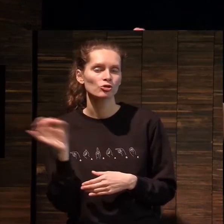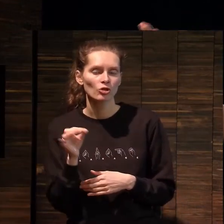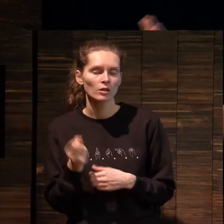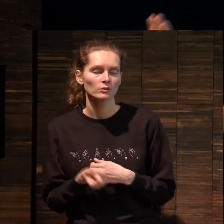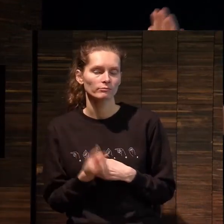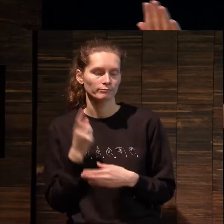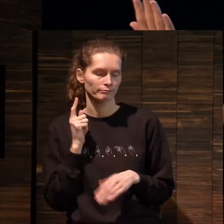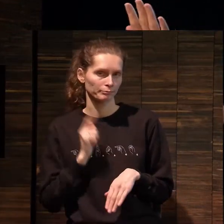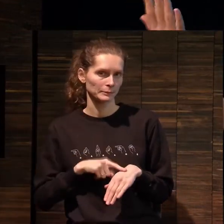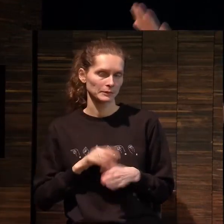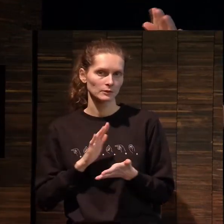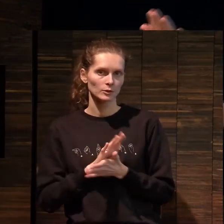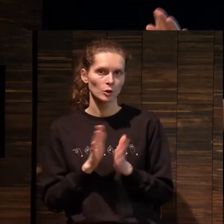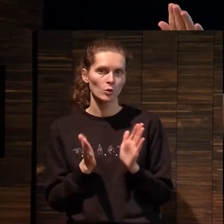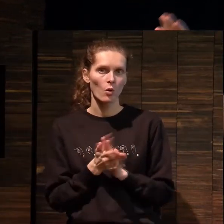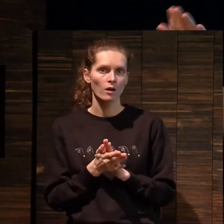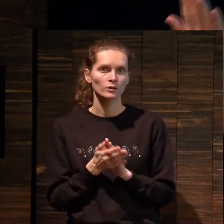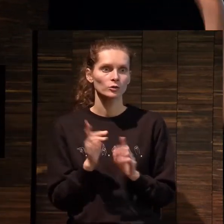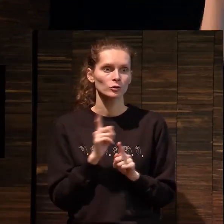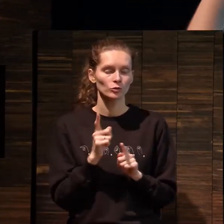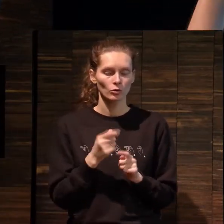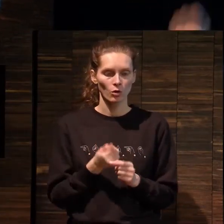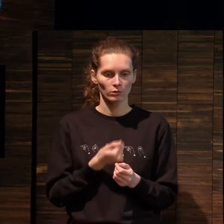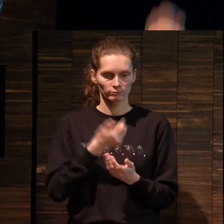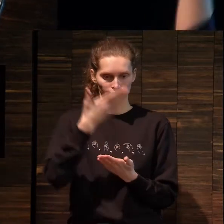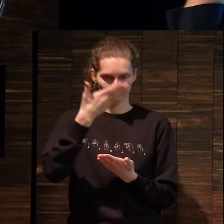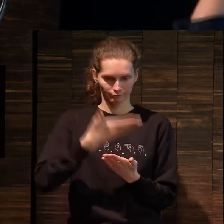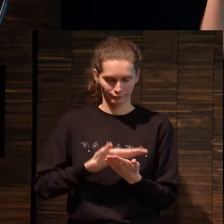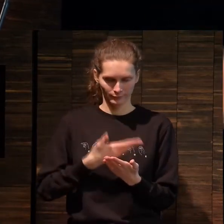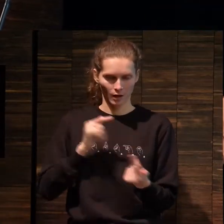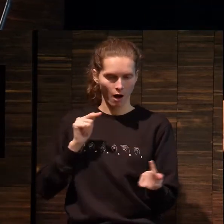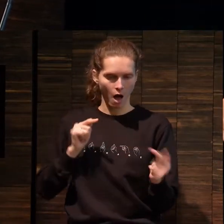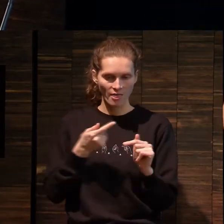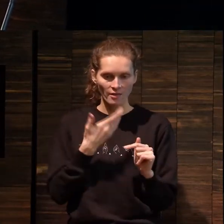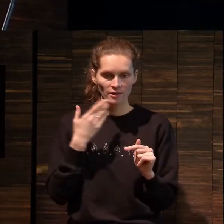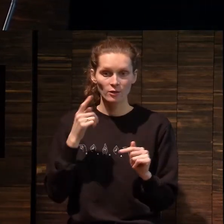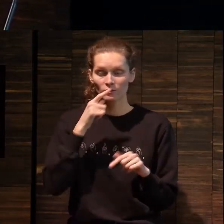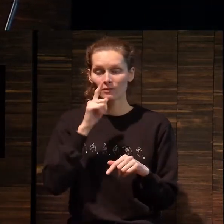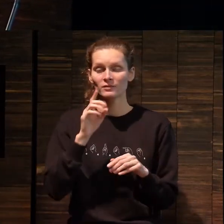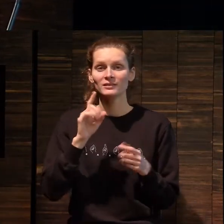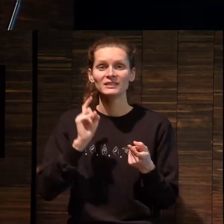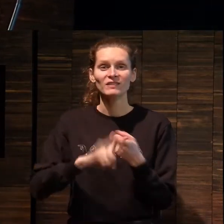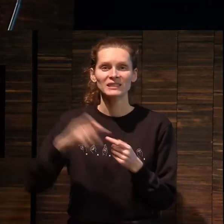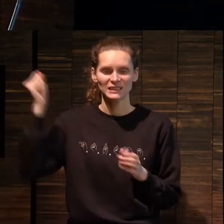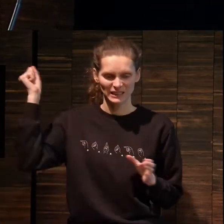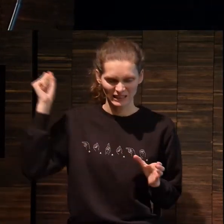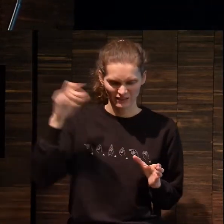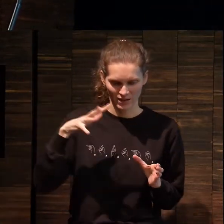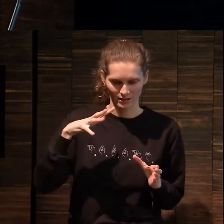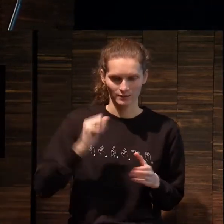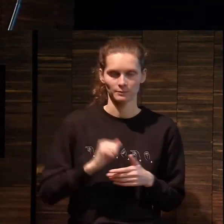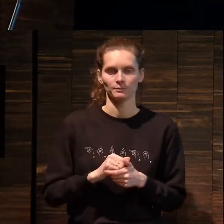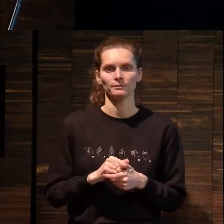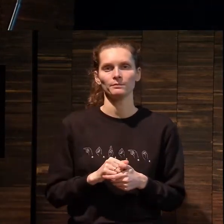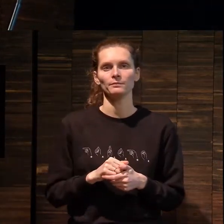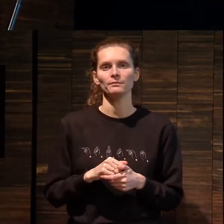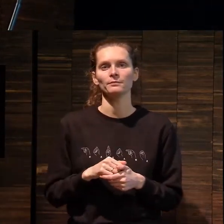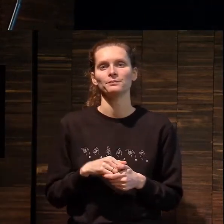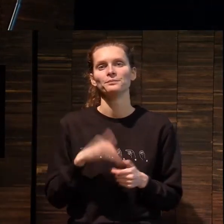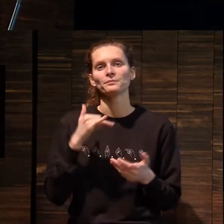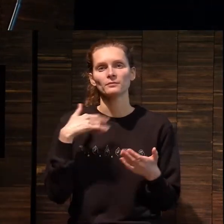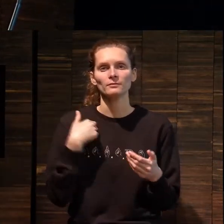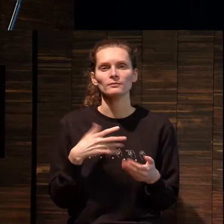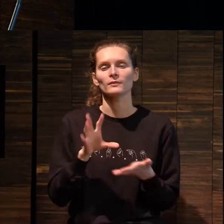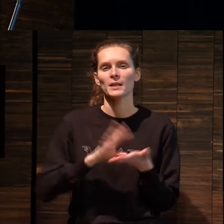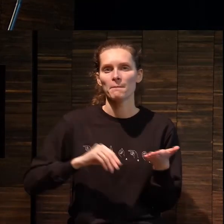without disability sometimes find themselves in these situations when the contrast is not enough because of the sun rays,